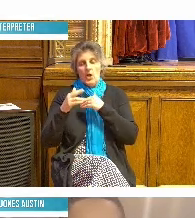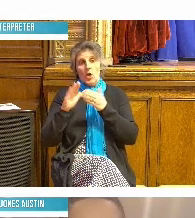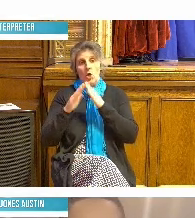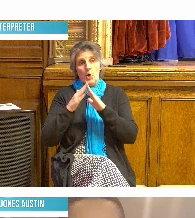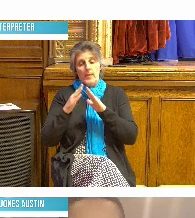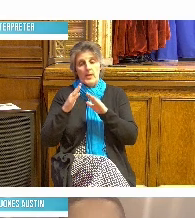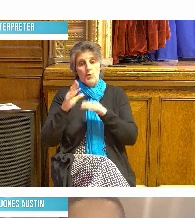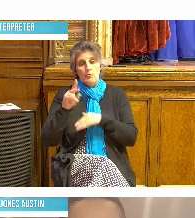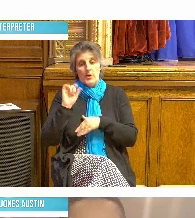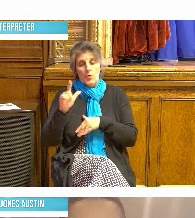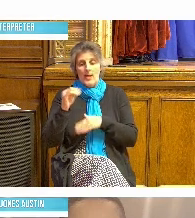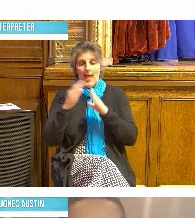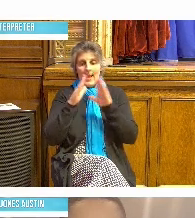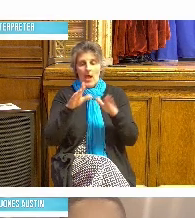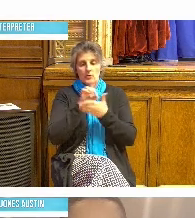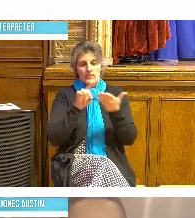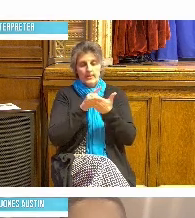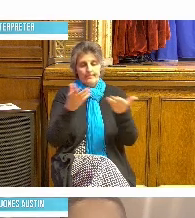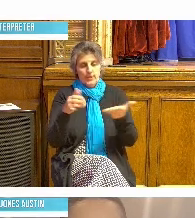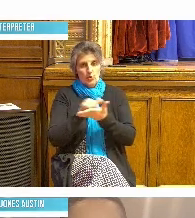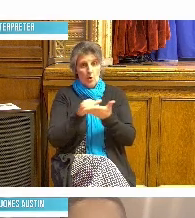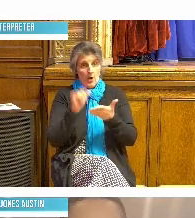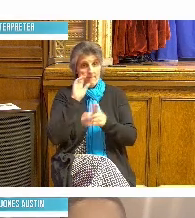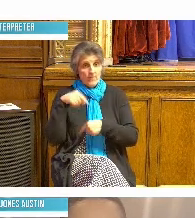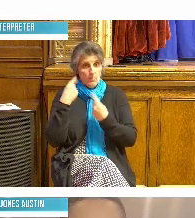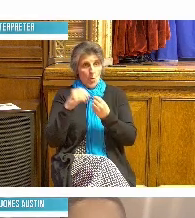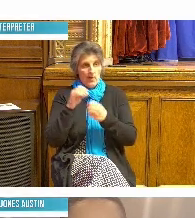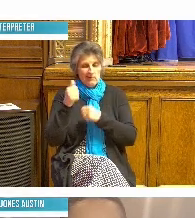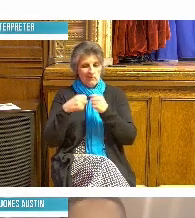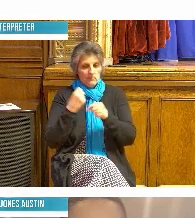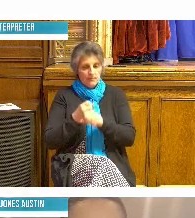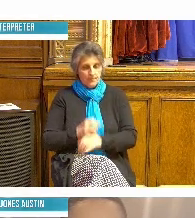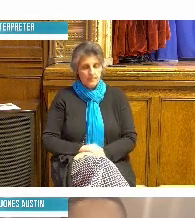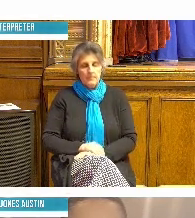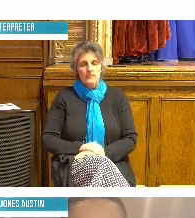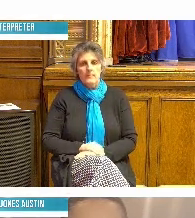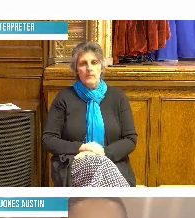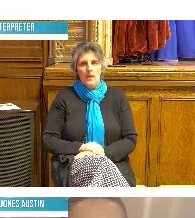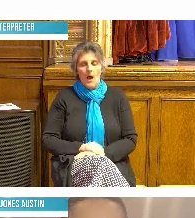housing discrimination in New York State for more than a decade.